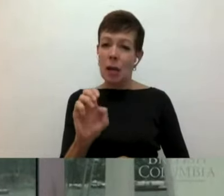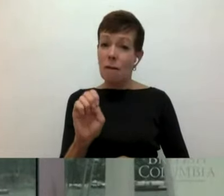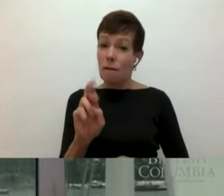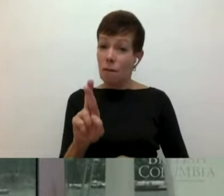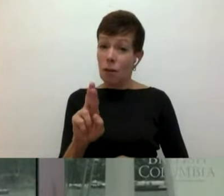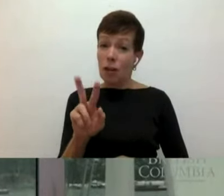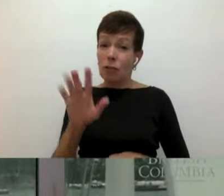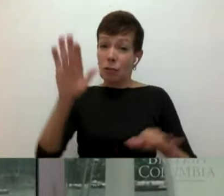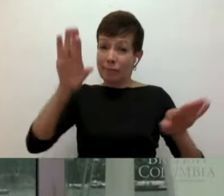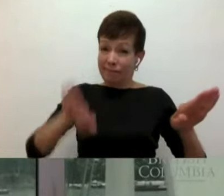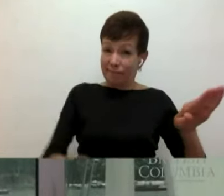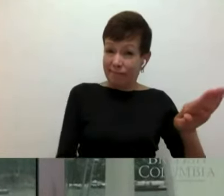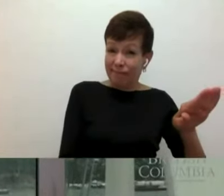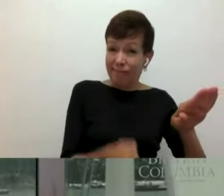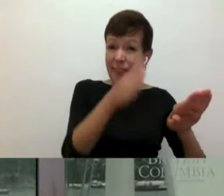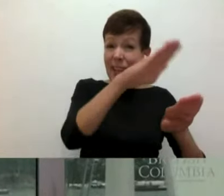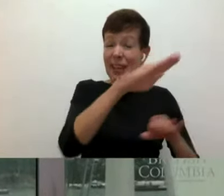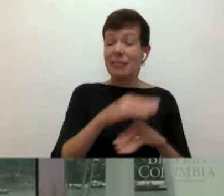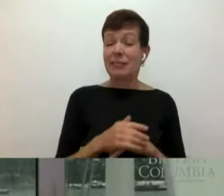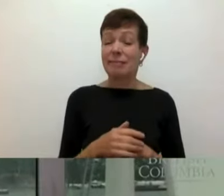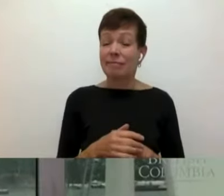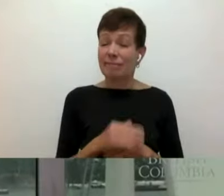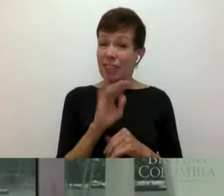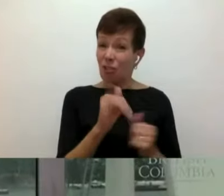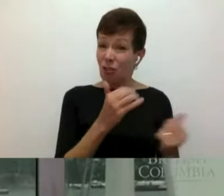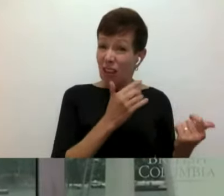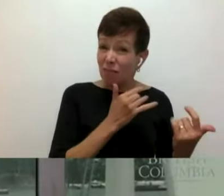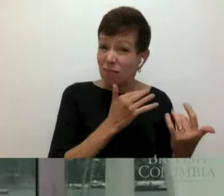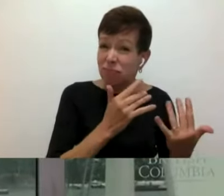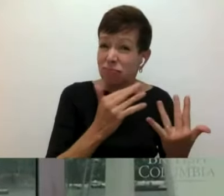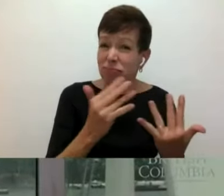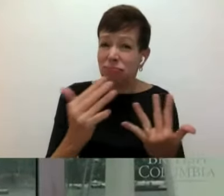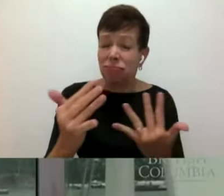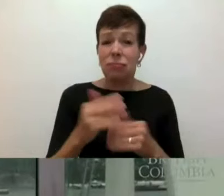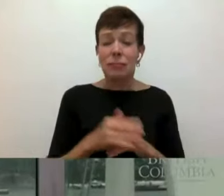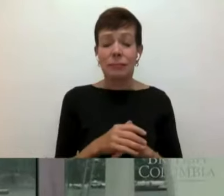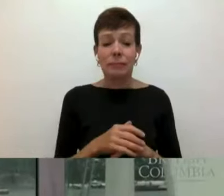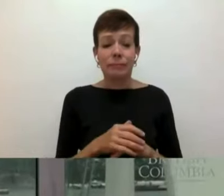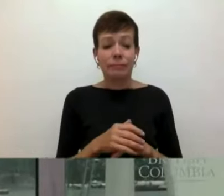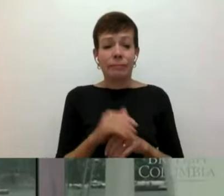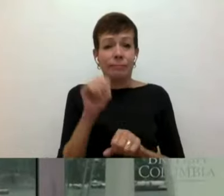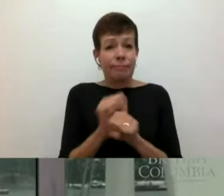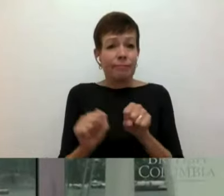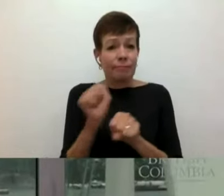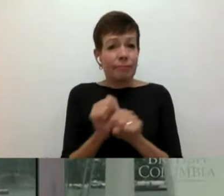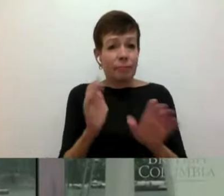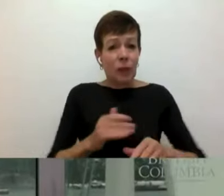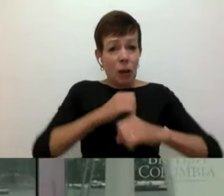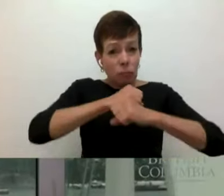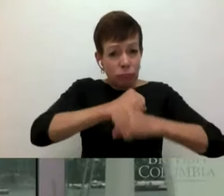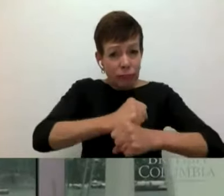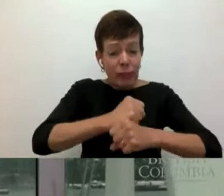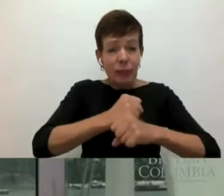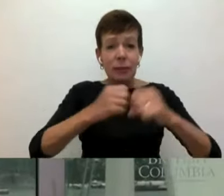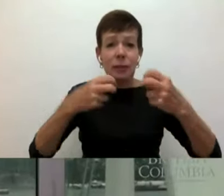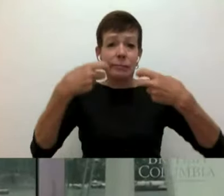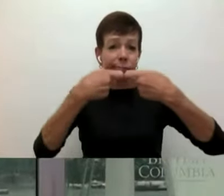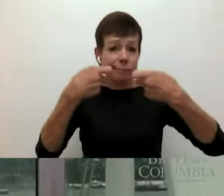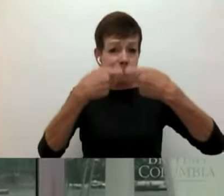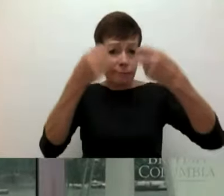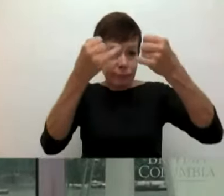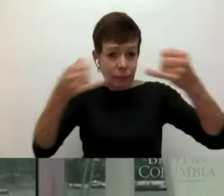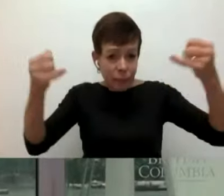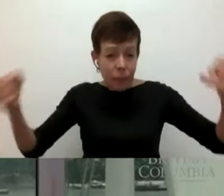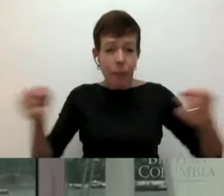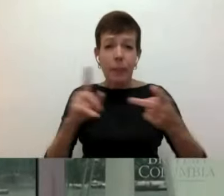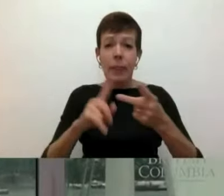Fraser Canyon, and it is still very active further north. Crews continue to work hard to protect